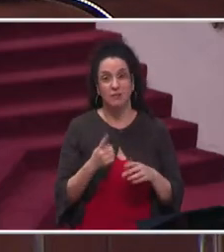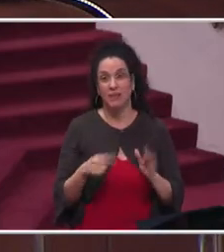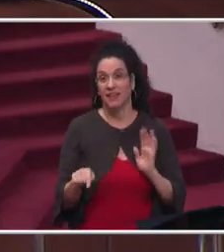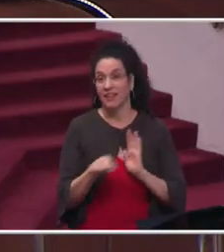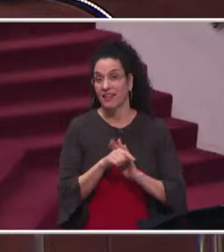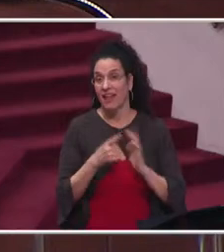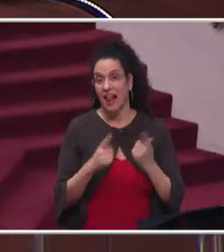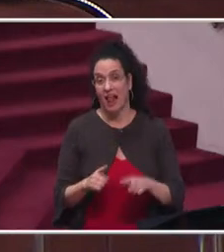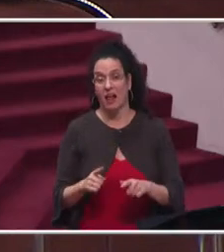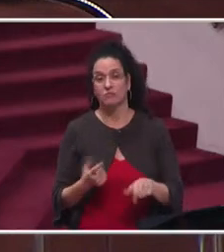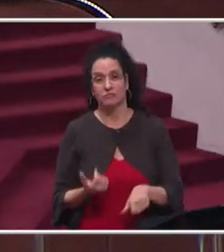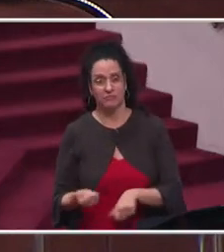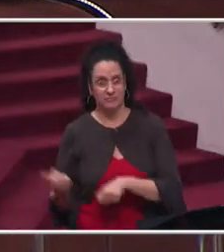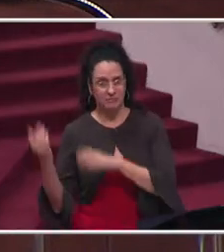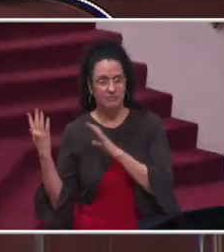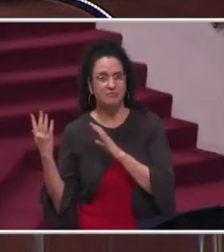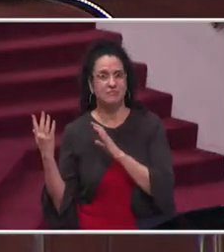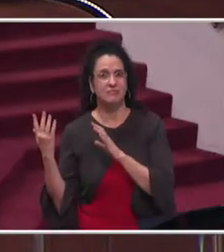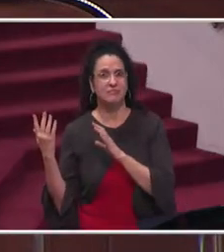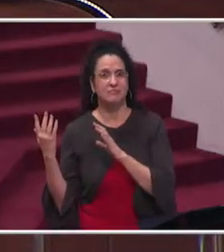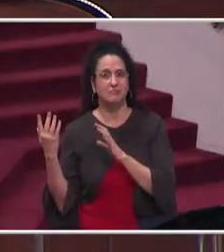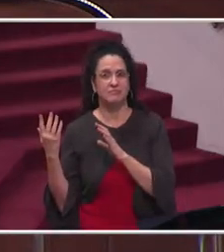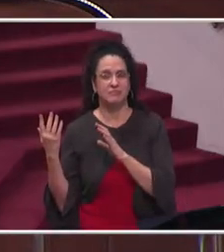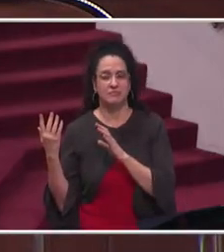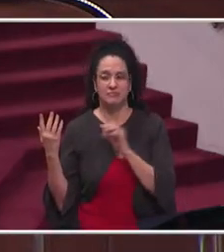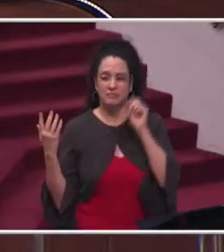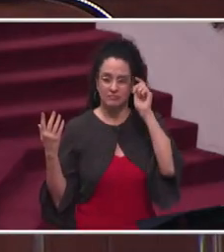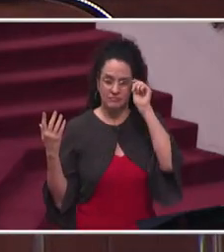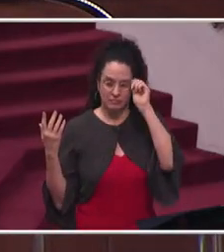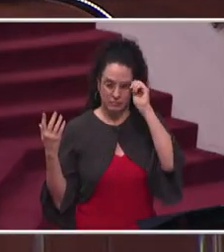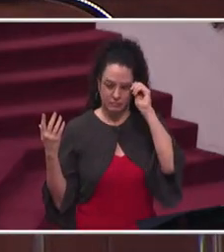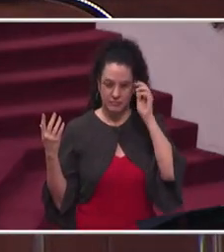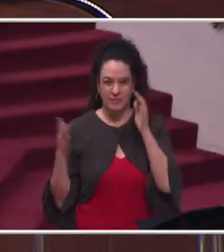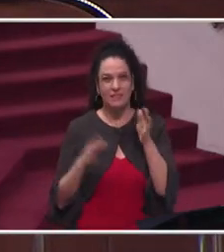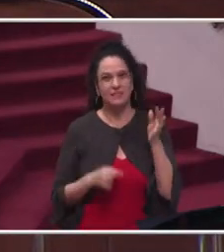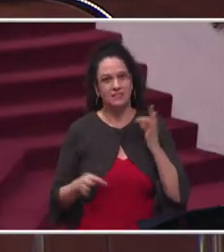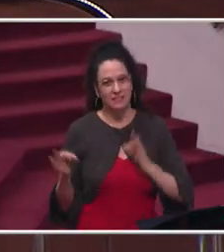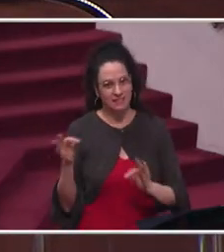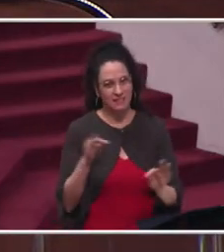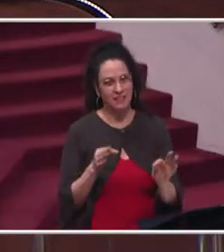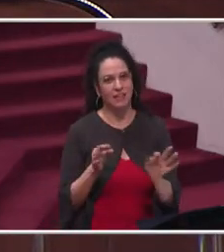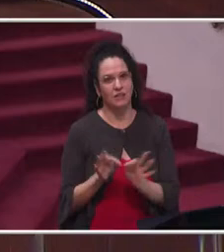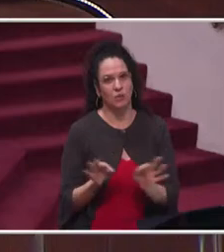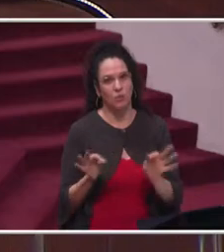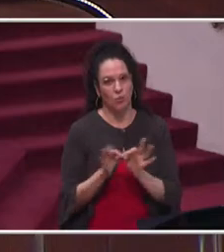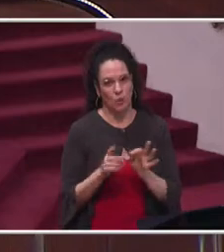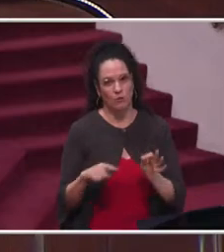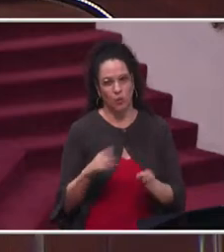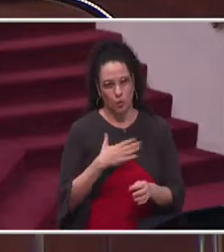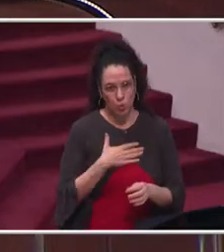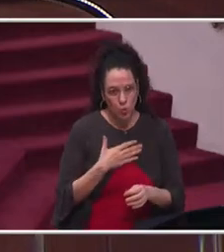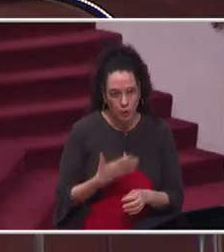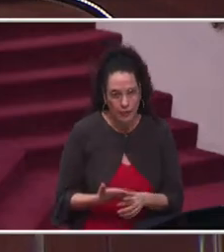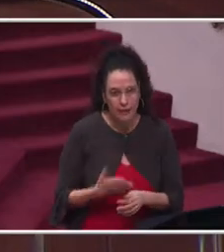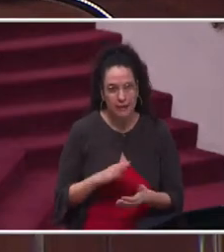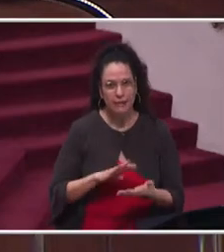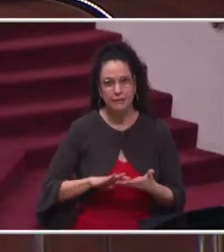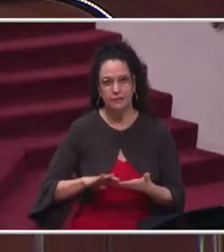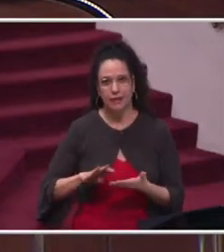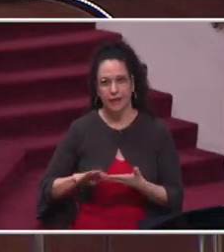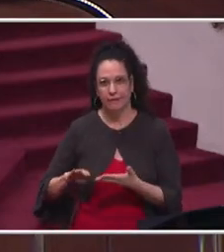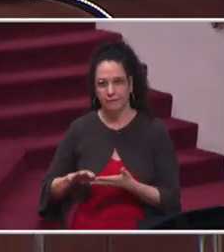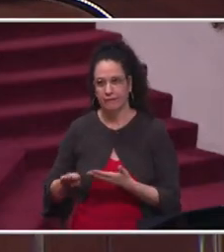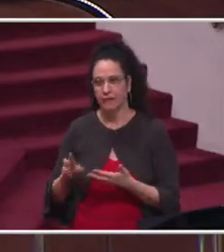Then be willing. Also be willing to forgive. And then be willing to move